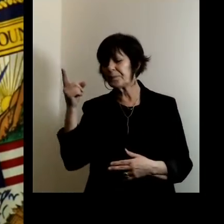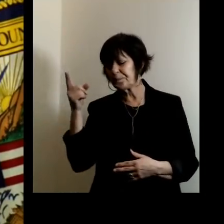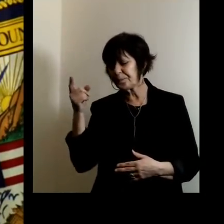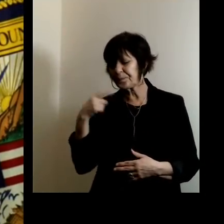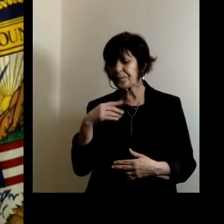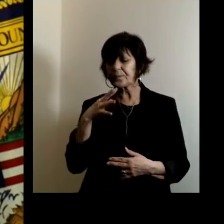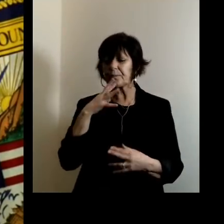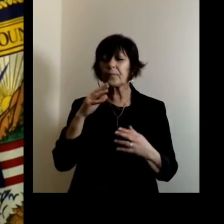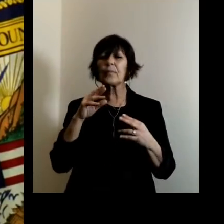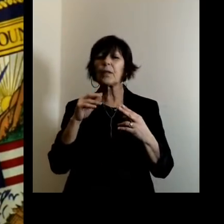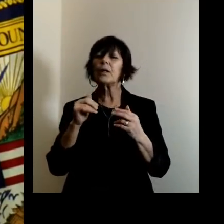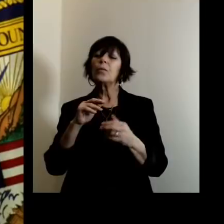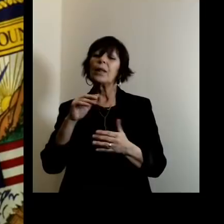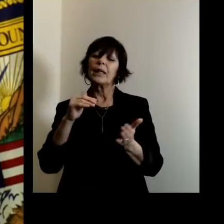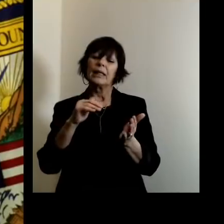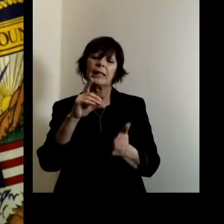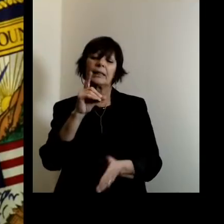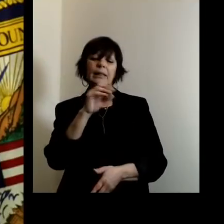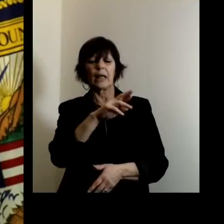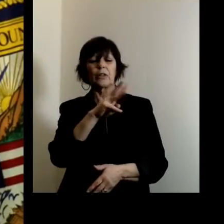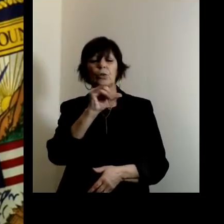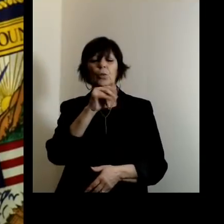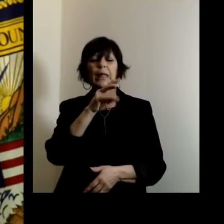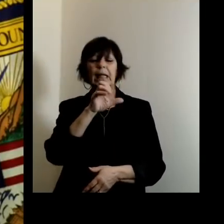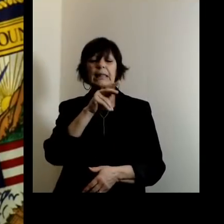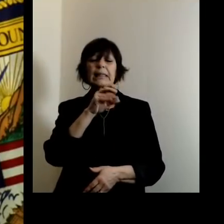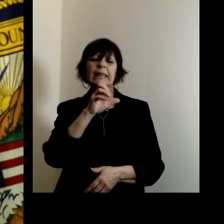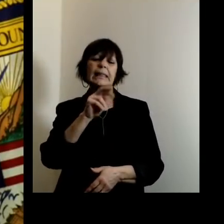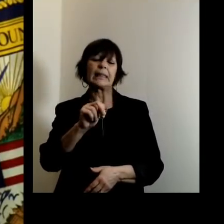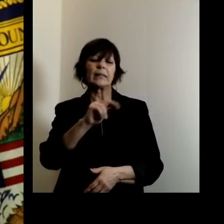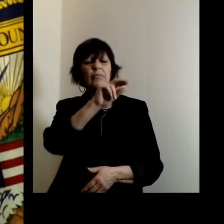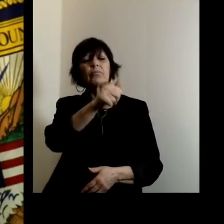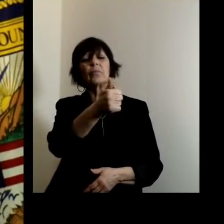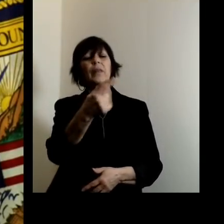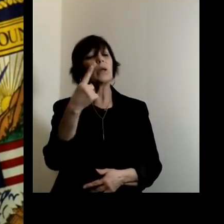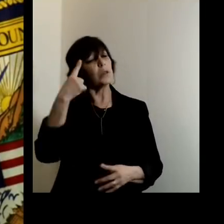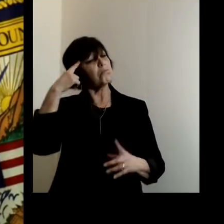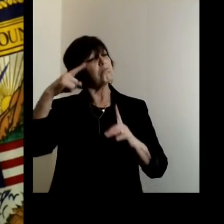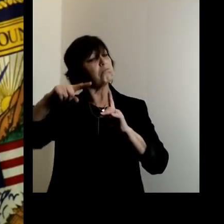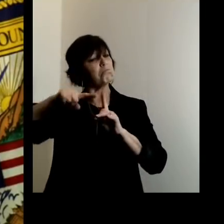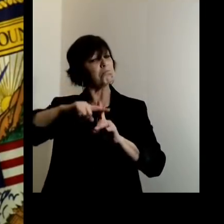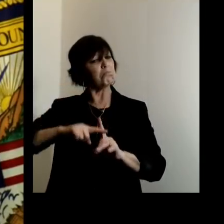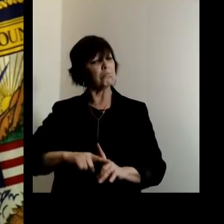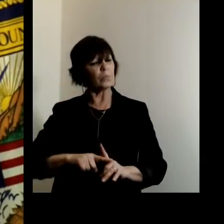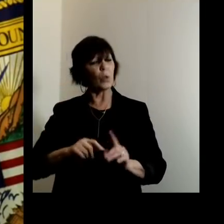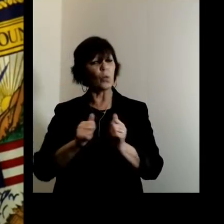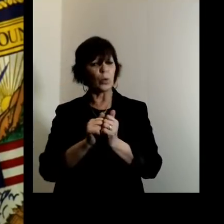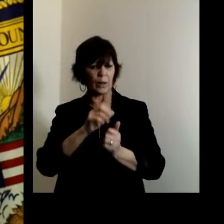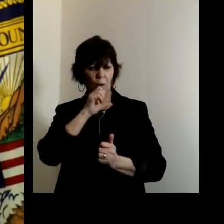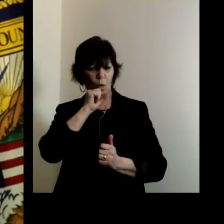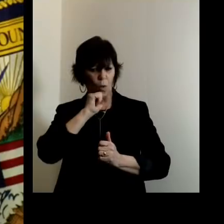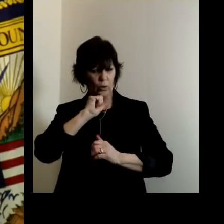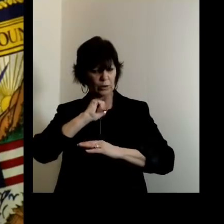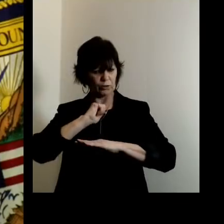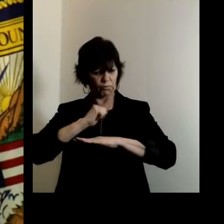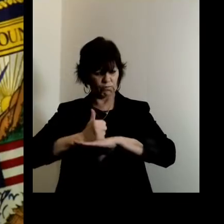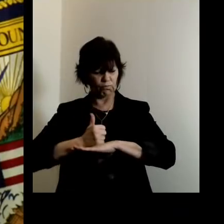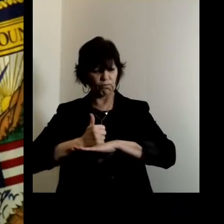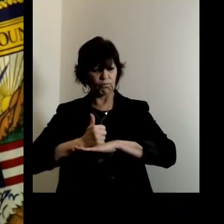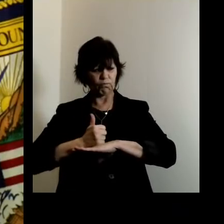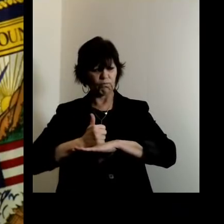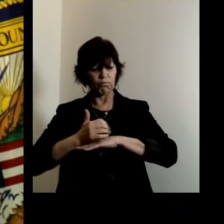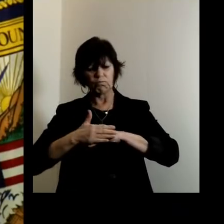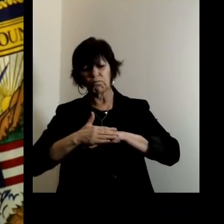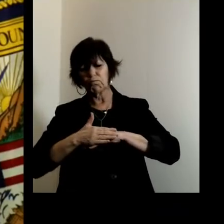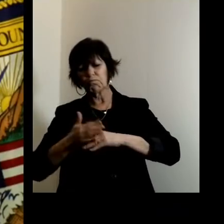Dr. Winkelstein and others who said that they are cautiously optimistic that with the orange zone in place, that after this next